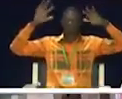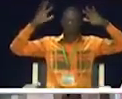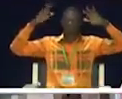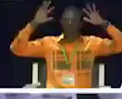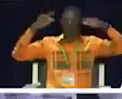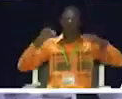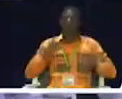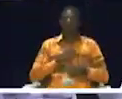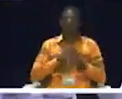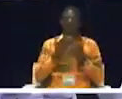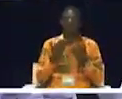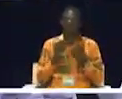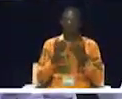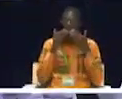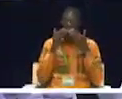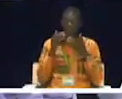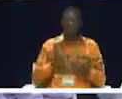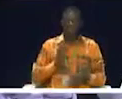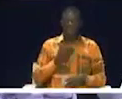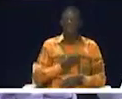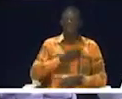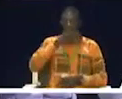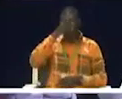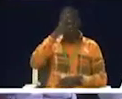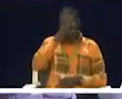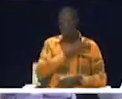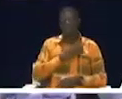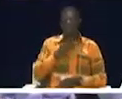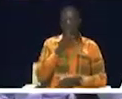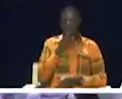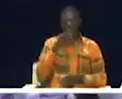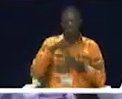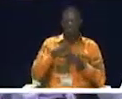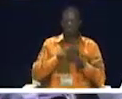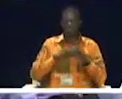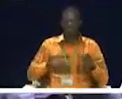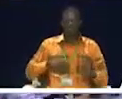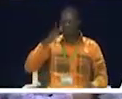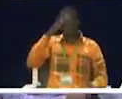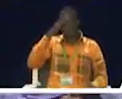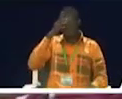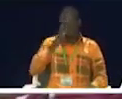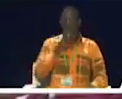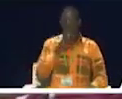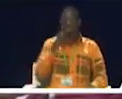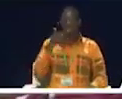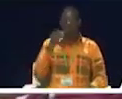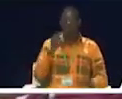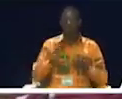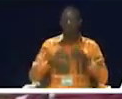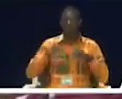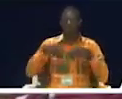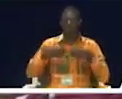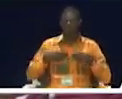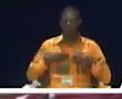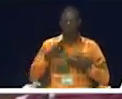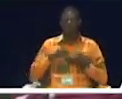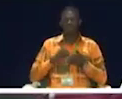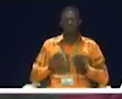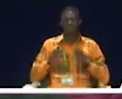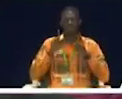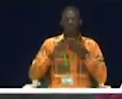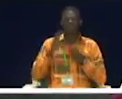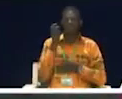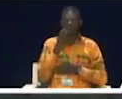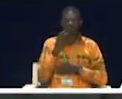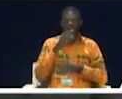I want to thank our daddy and mommy in the Lord, Daddy and Mommy Gio, for giving me this privilege to speak on